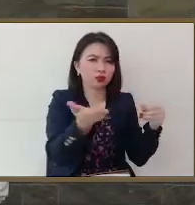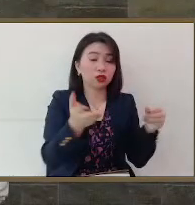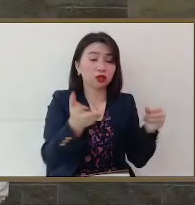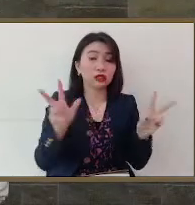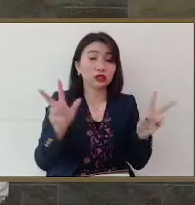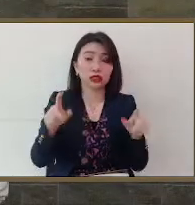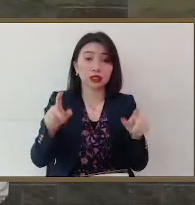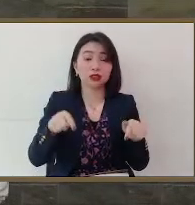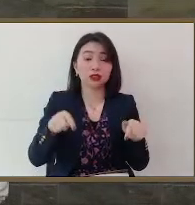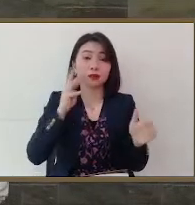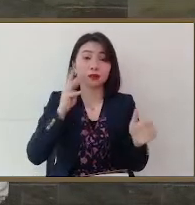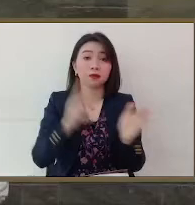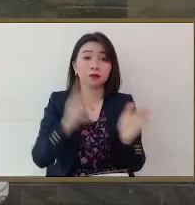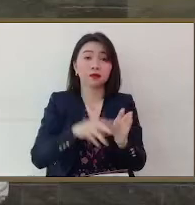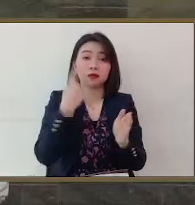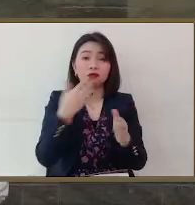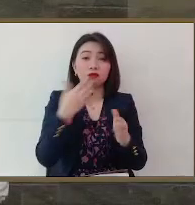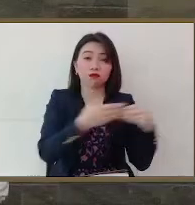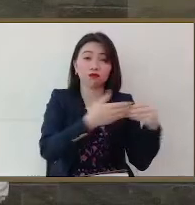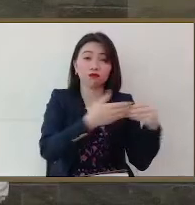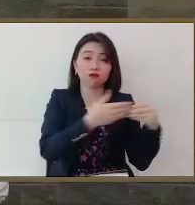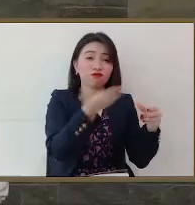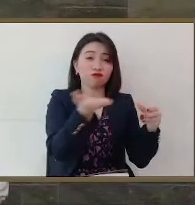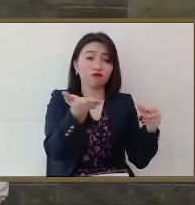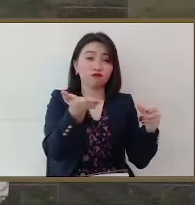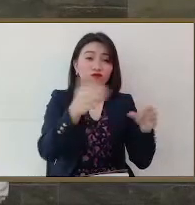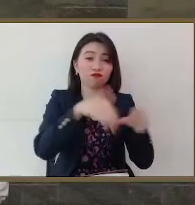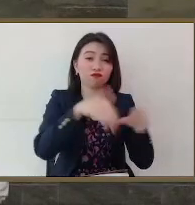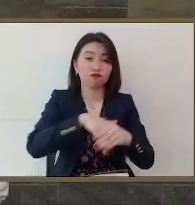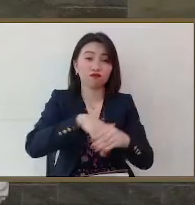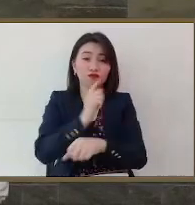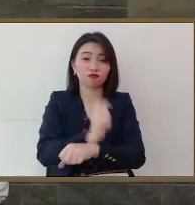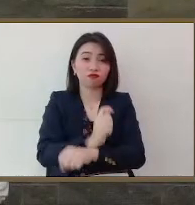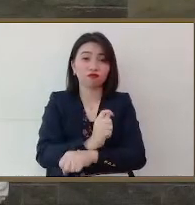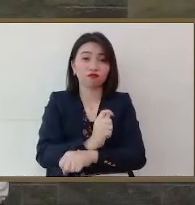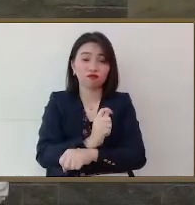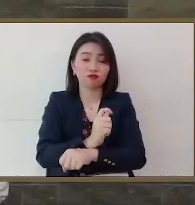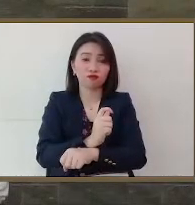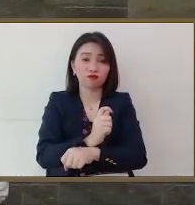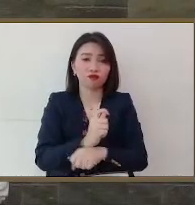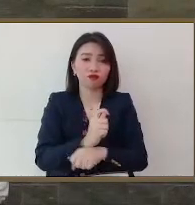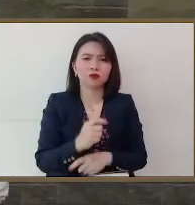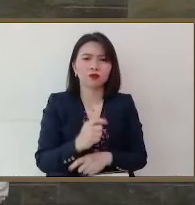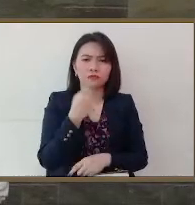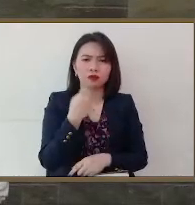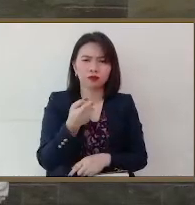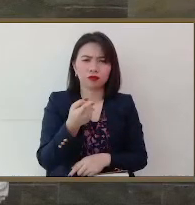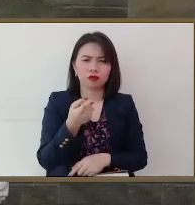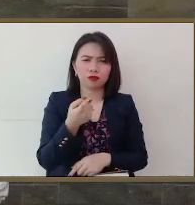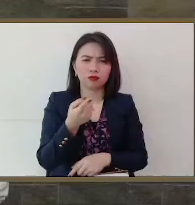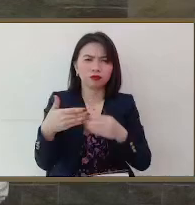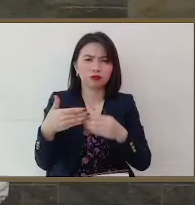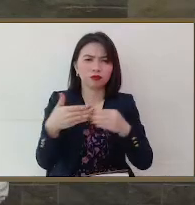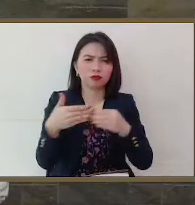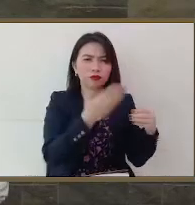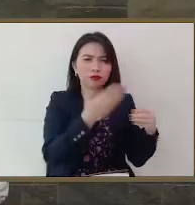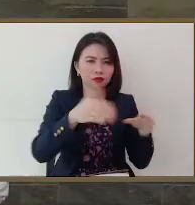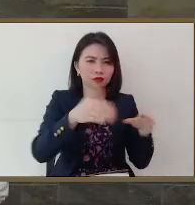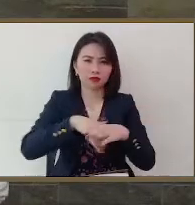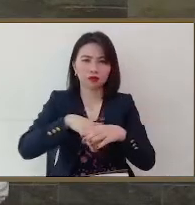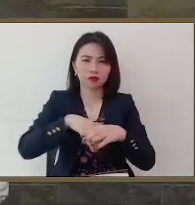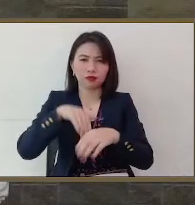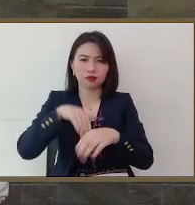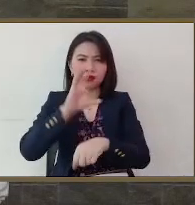is, who is leading you in the temple? Who is leading you in the